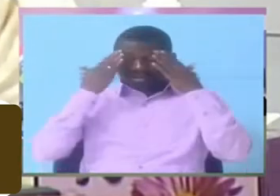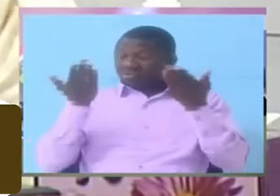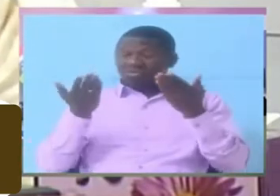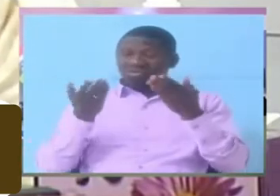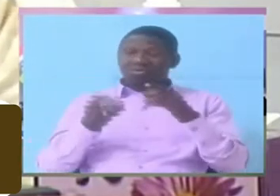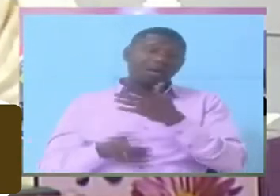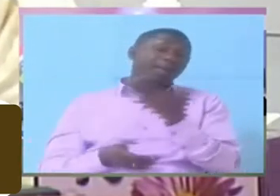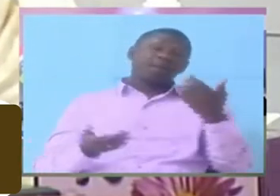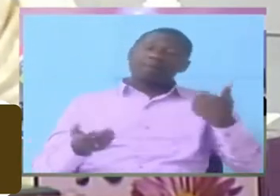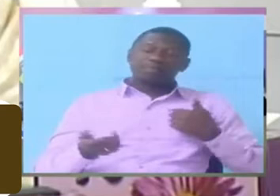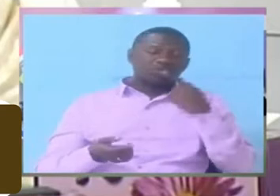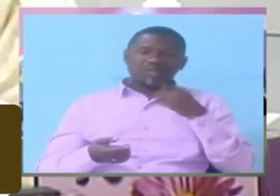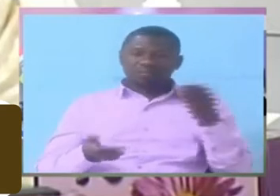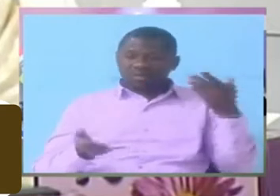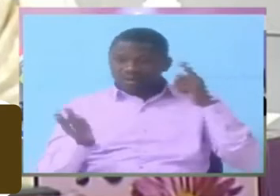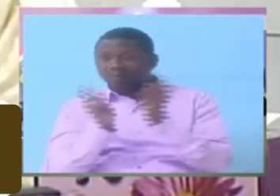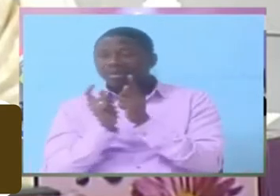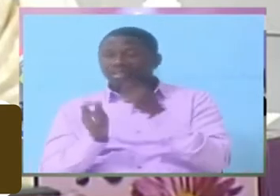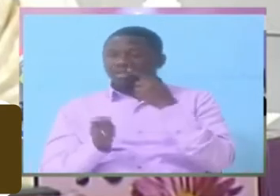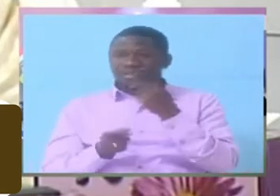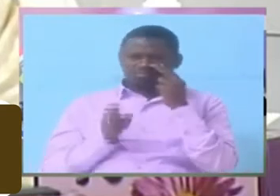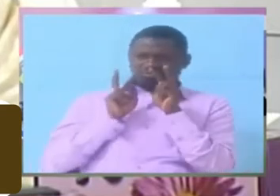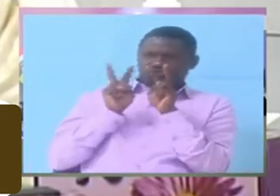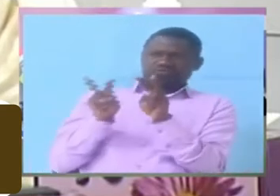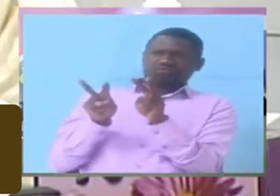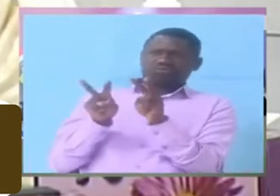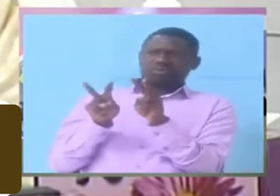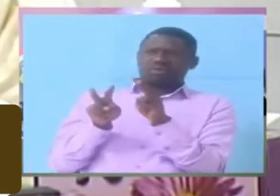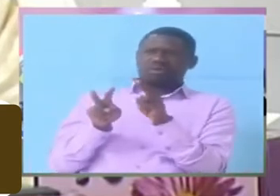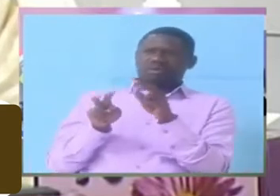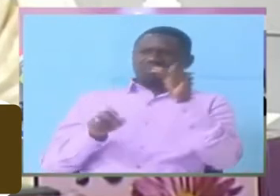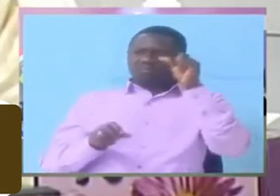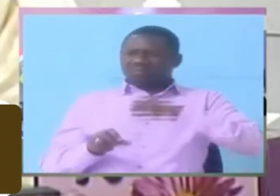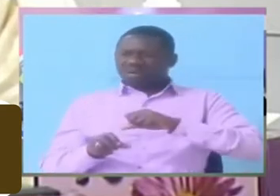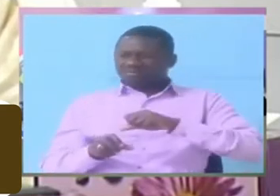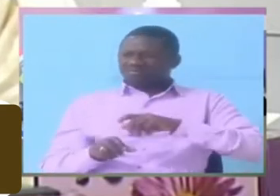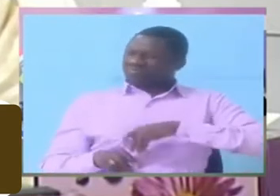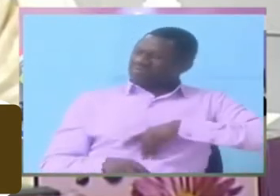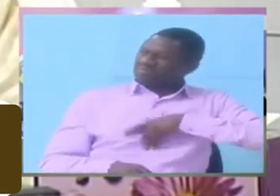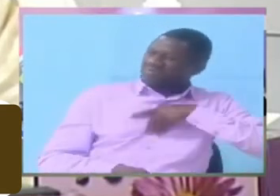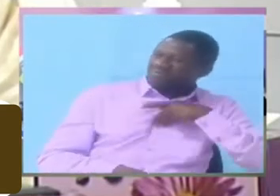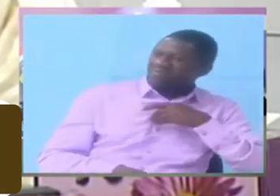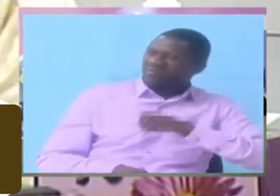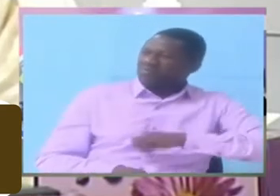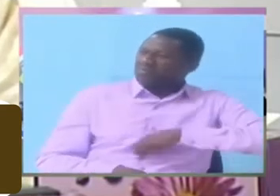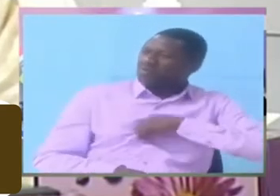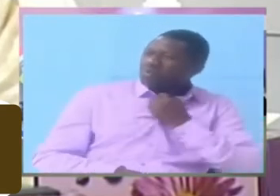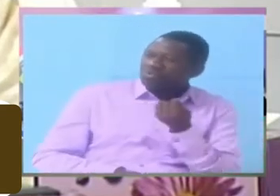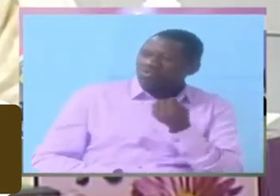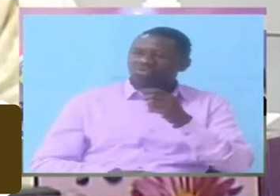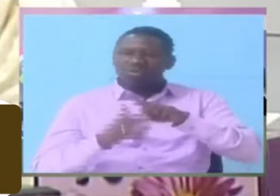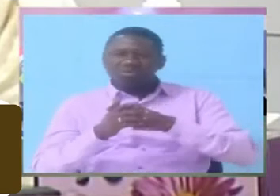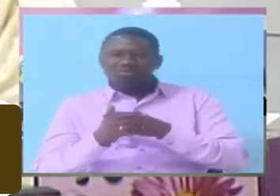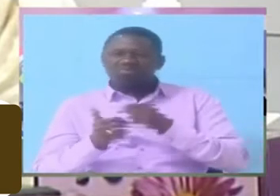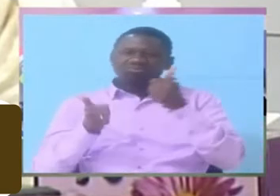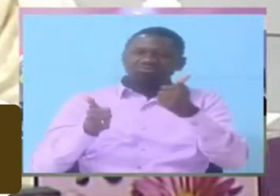me, the moment you hit me, I will react. Lol na tajay di amray ko kalam fulale bala na